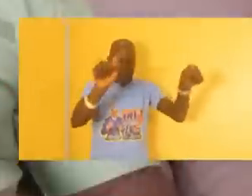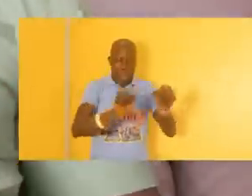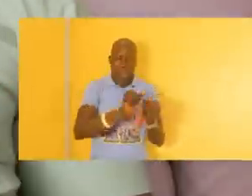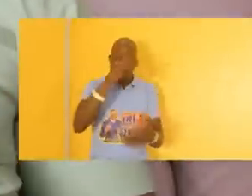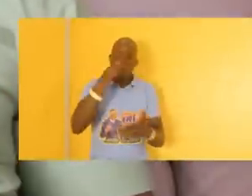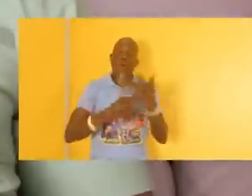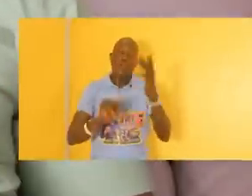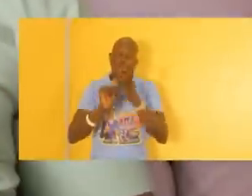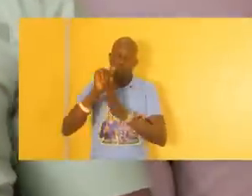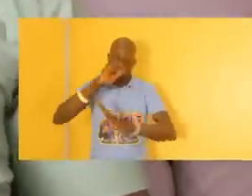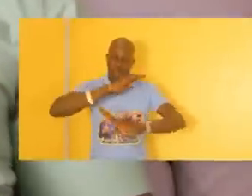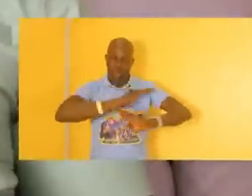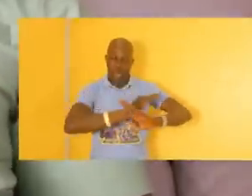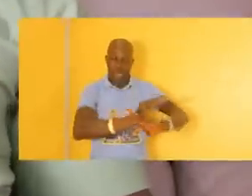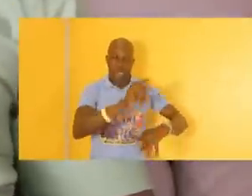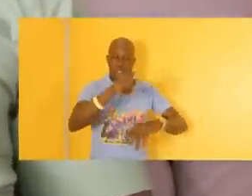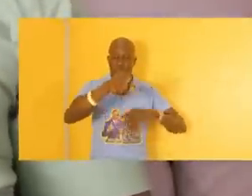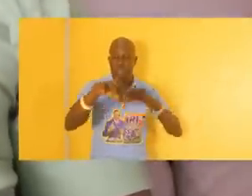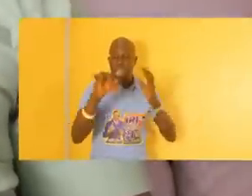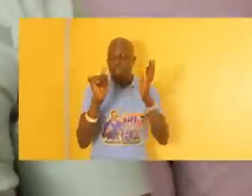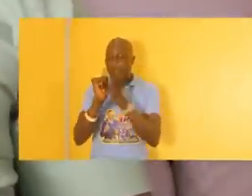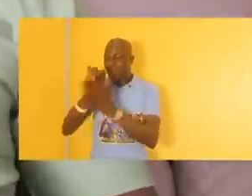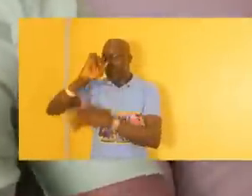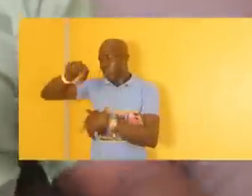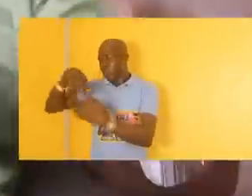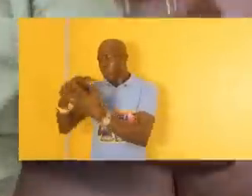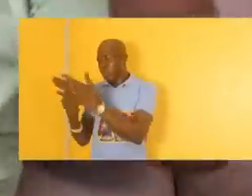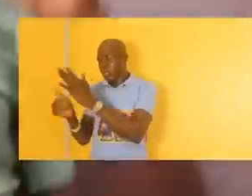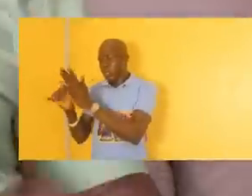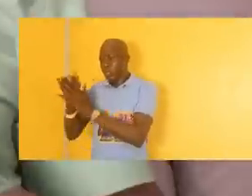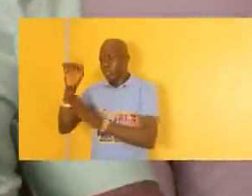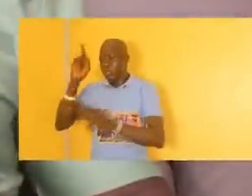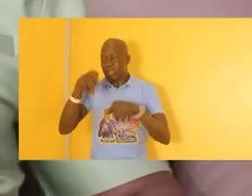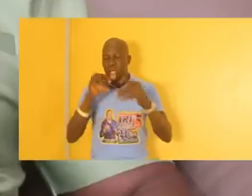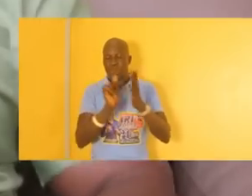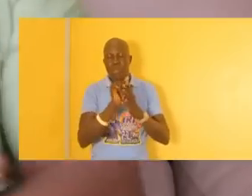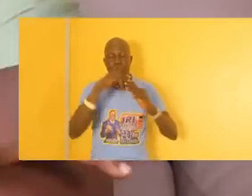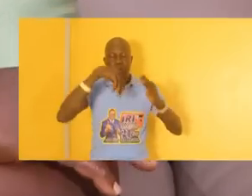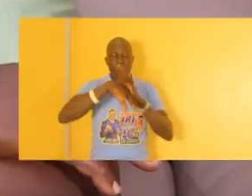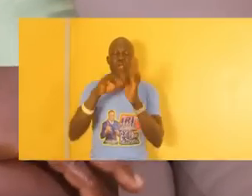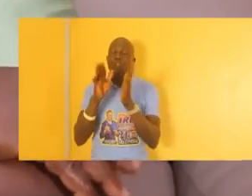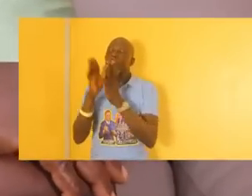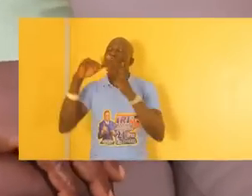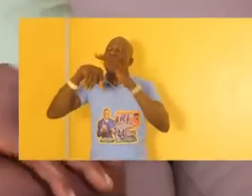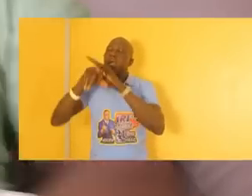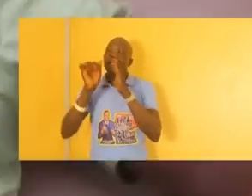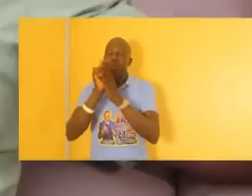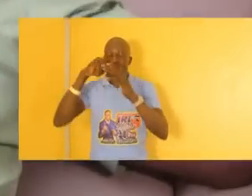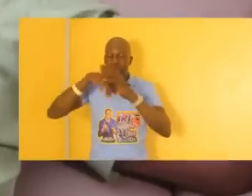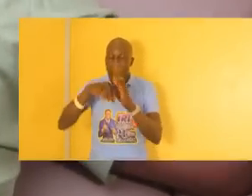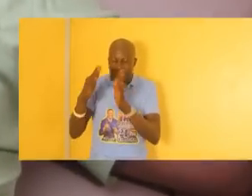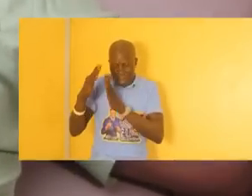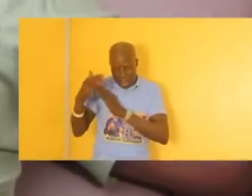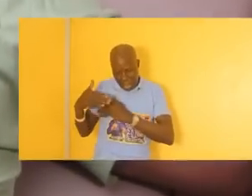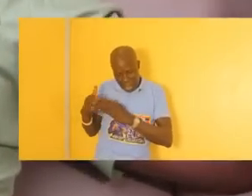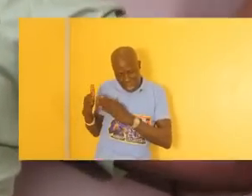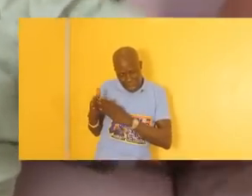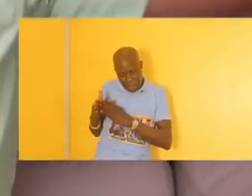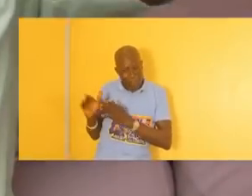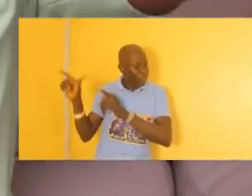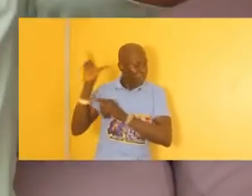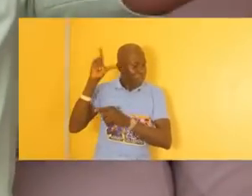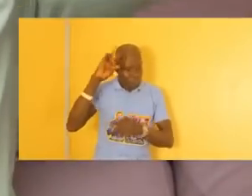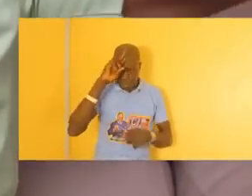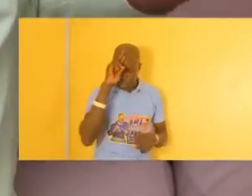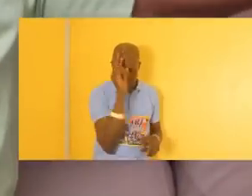that we see physically. I'm taking place in this powerful girl. But listen to me. From today henceforth, we are in the covenant of the